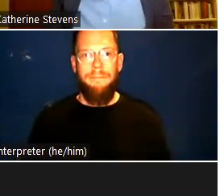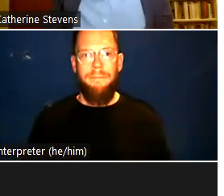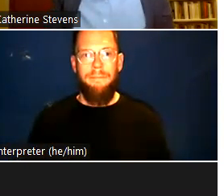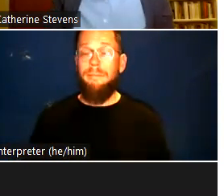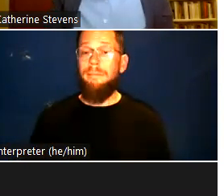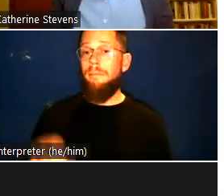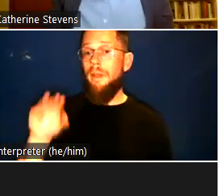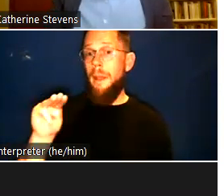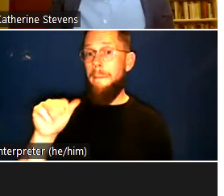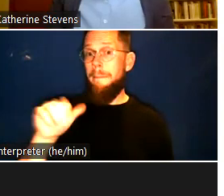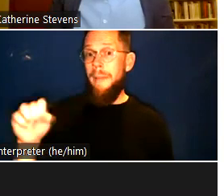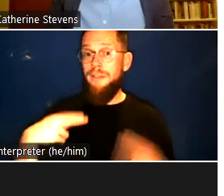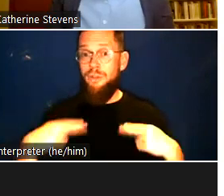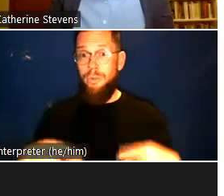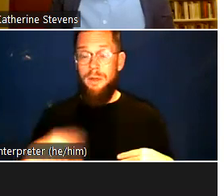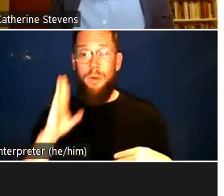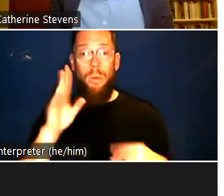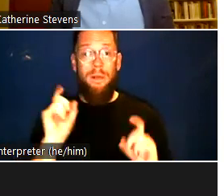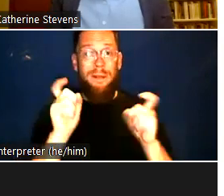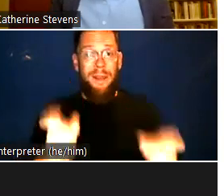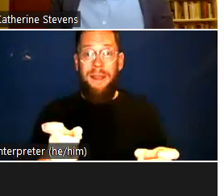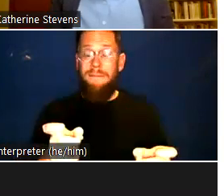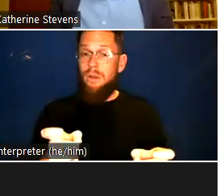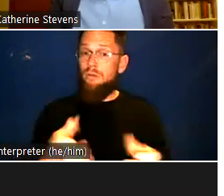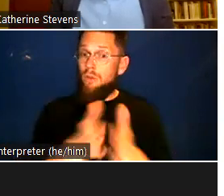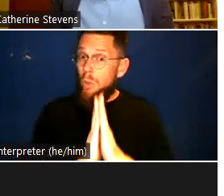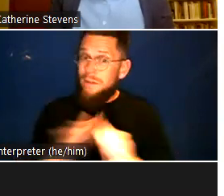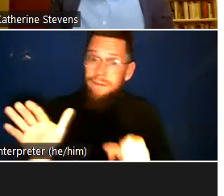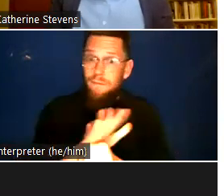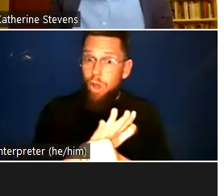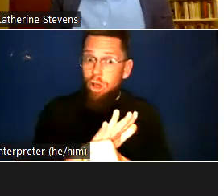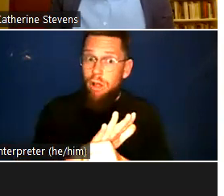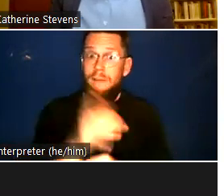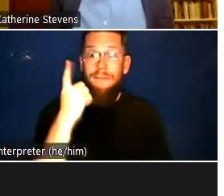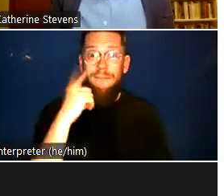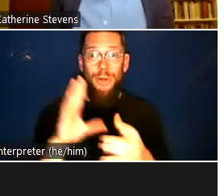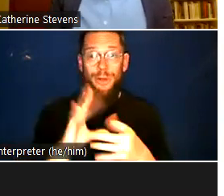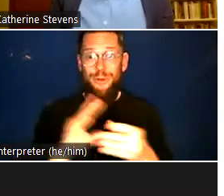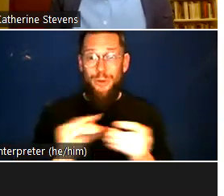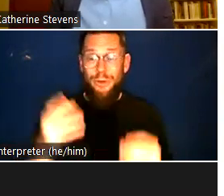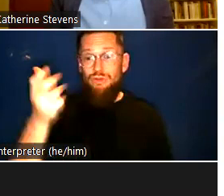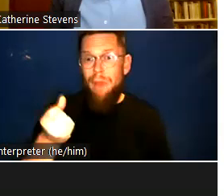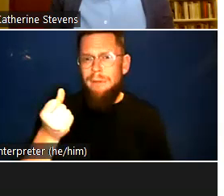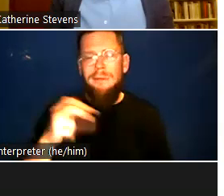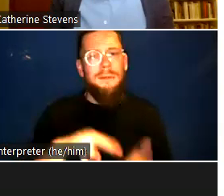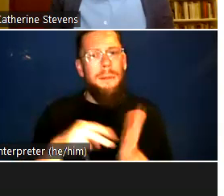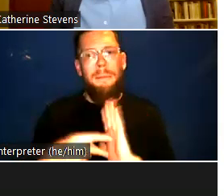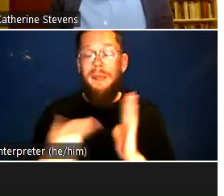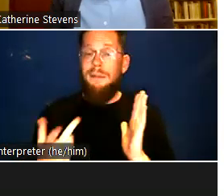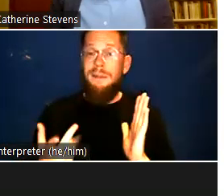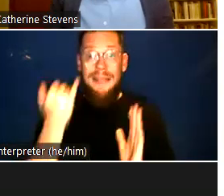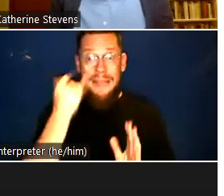Mass Humanities will award requests in full for Expand Massachusetts Stories grants. So what that means is that if you